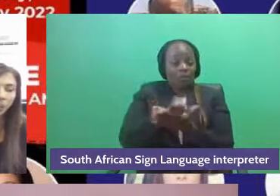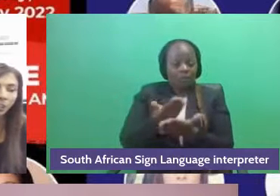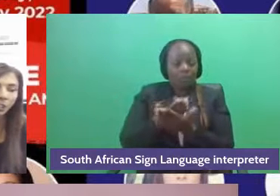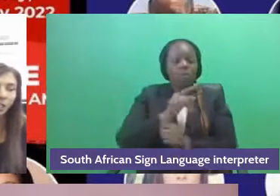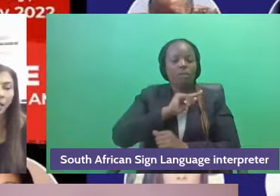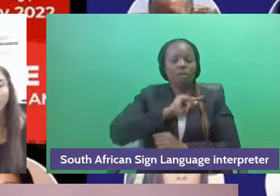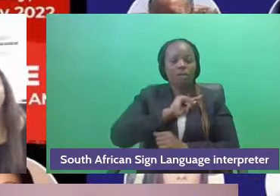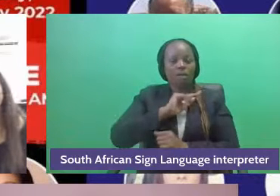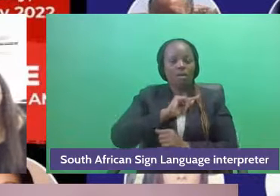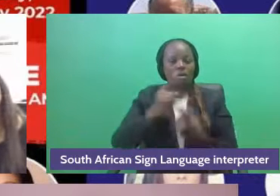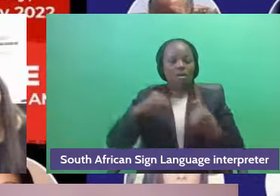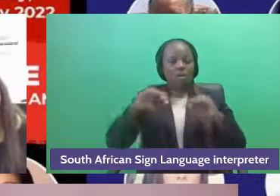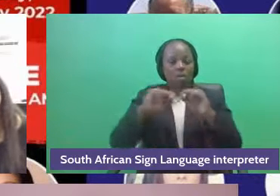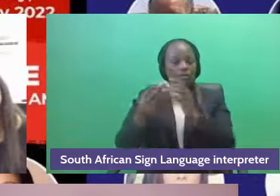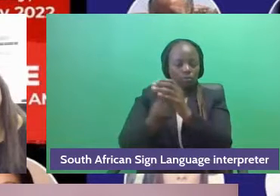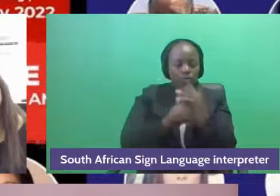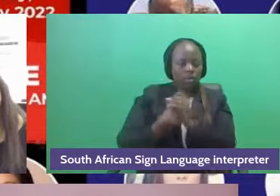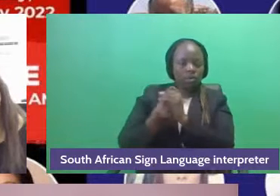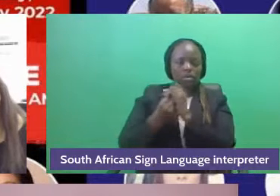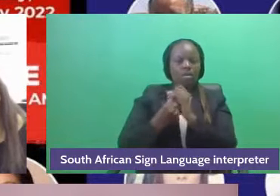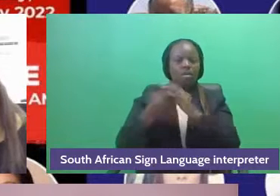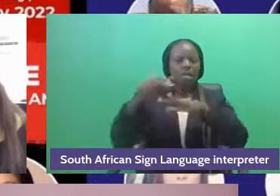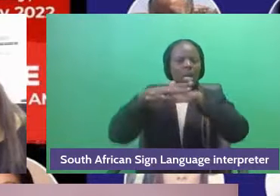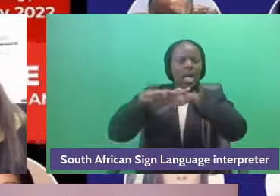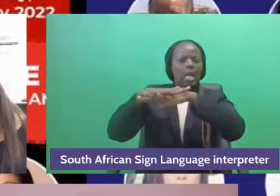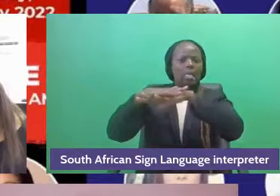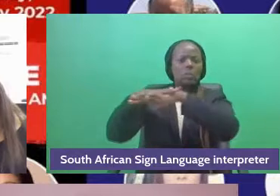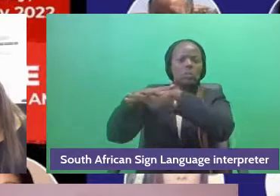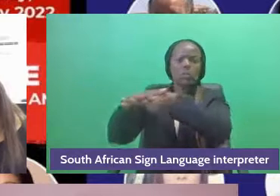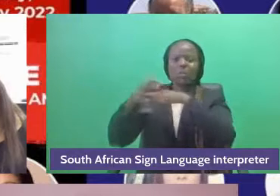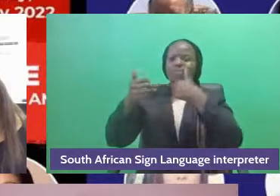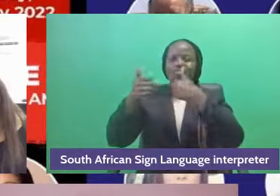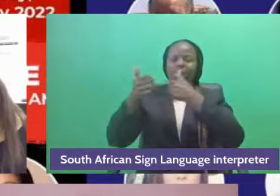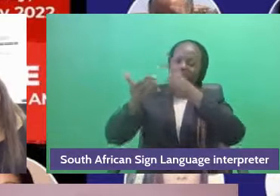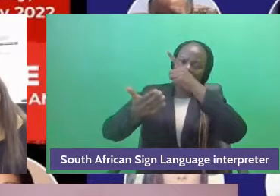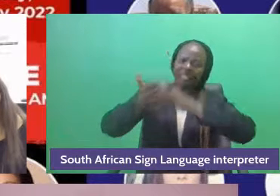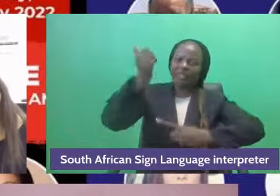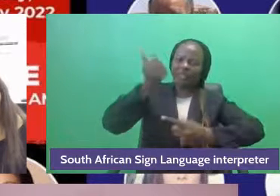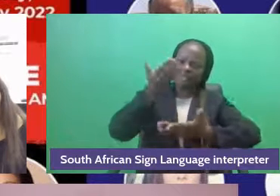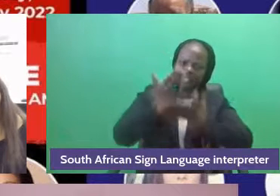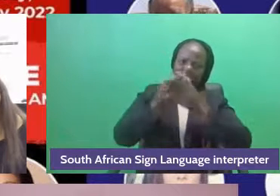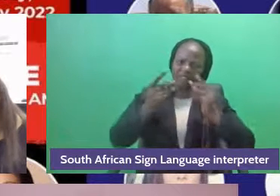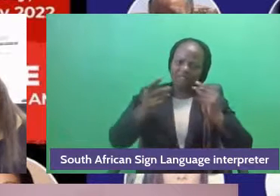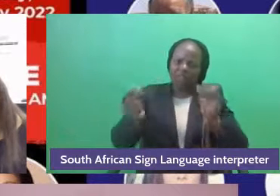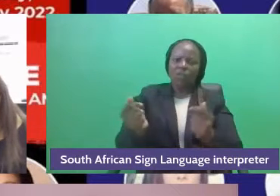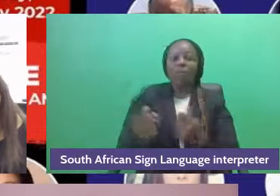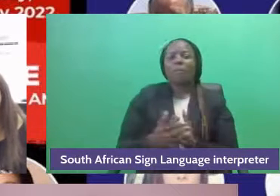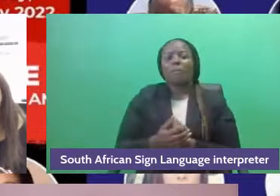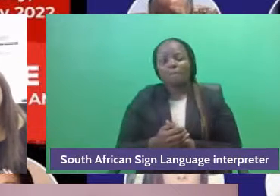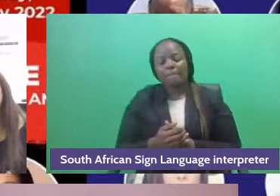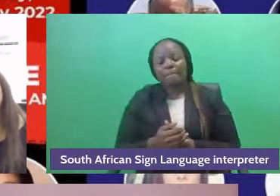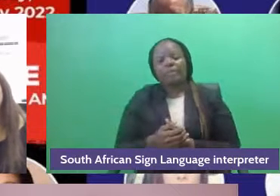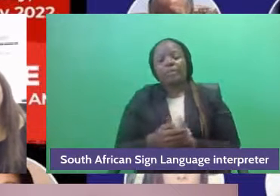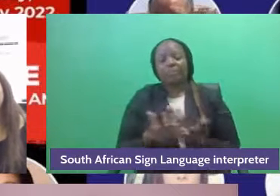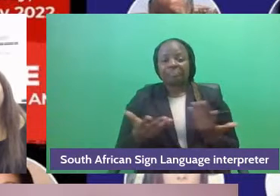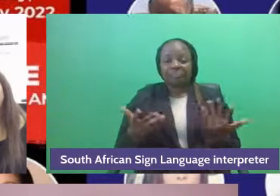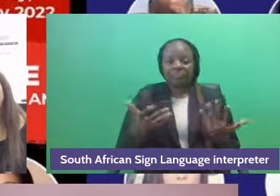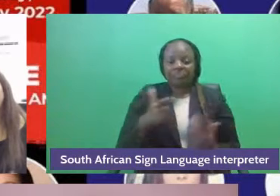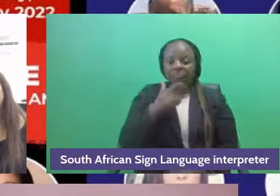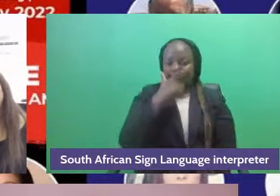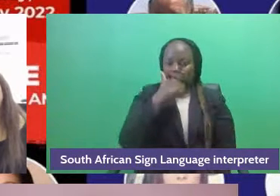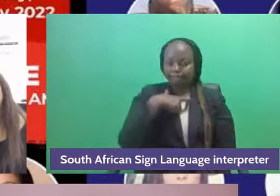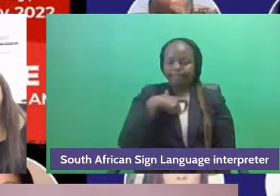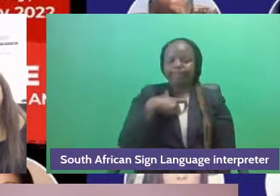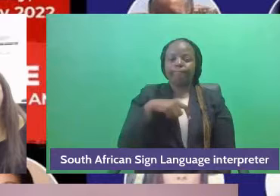network together is going to help us get to the other side even quicker. sadly, we get more, we